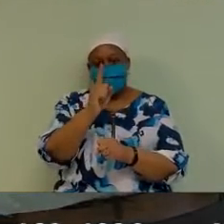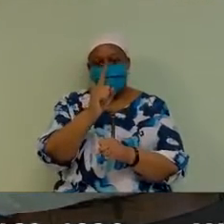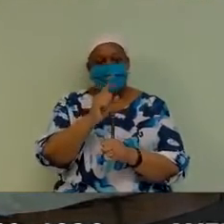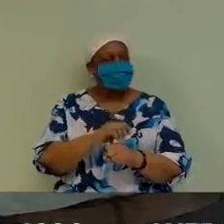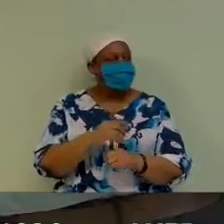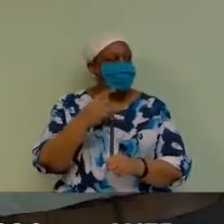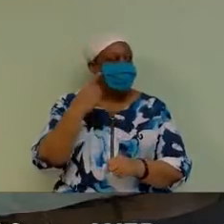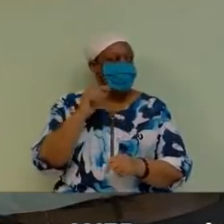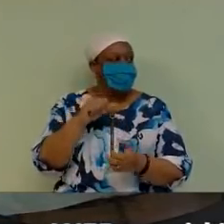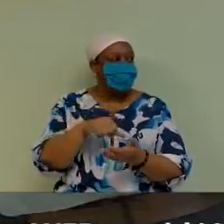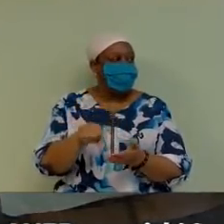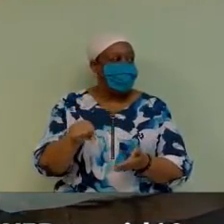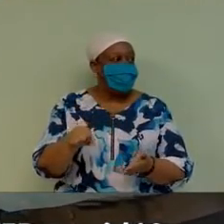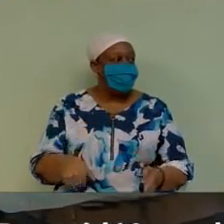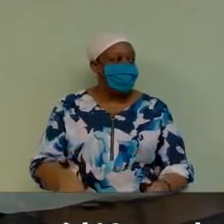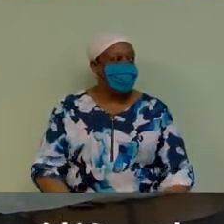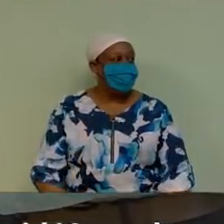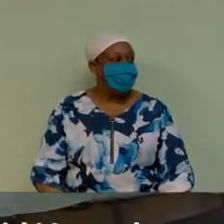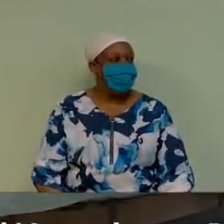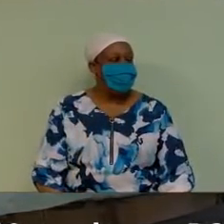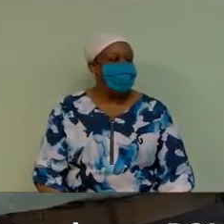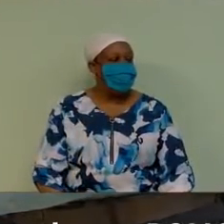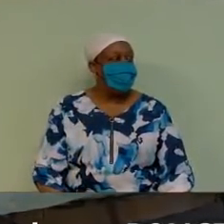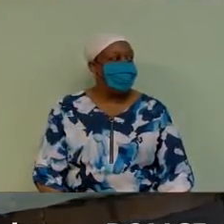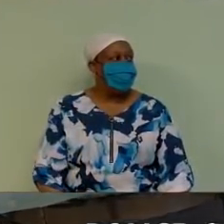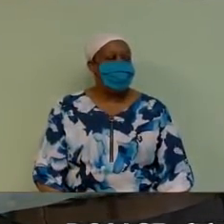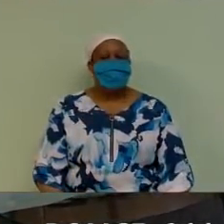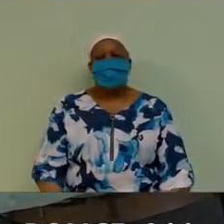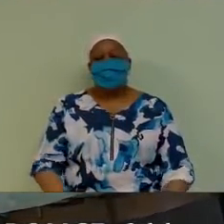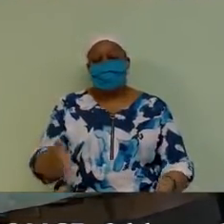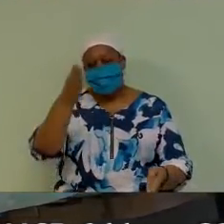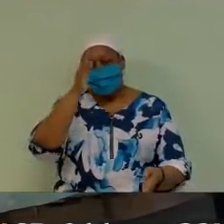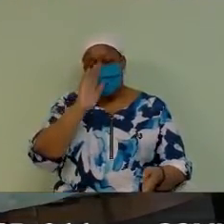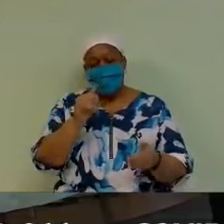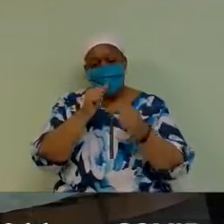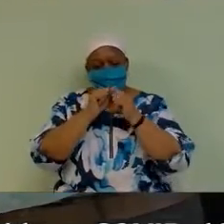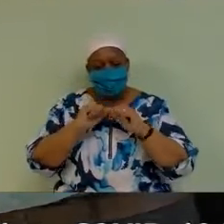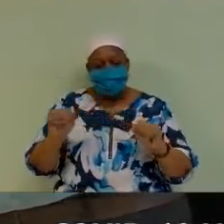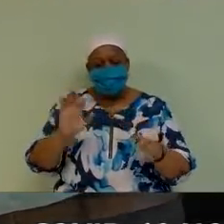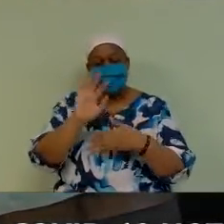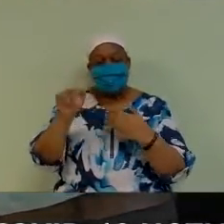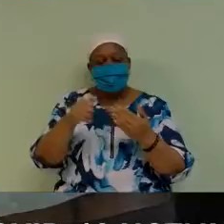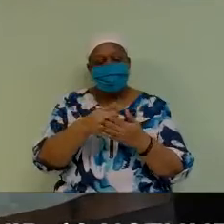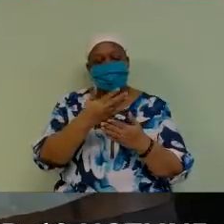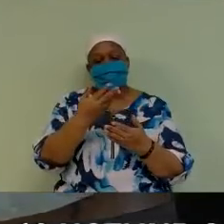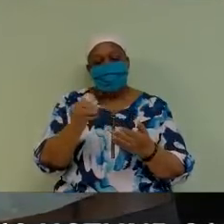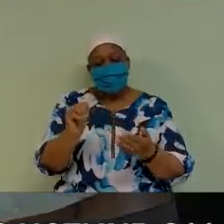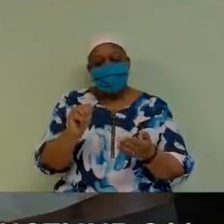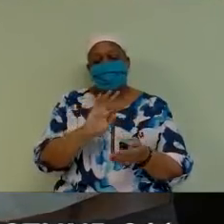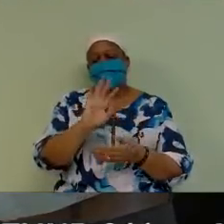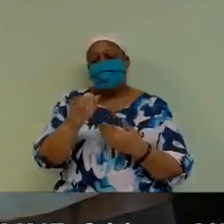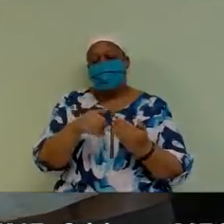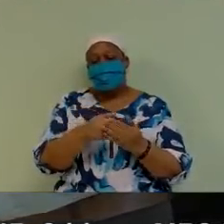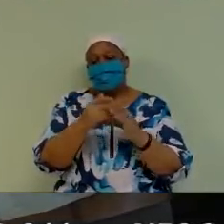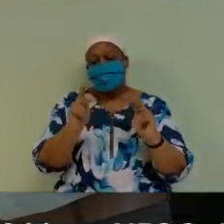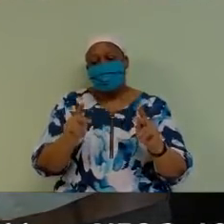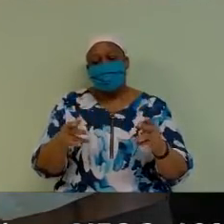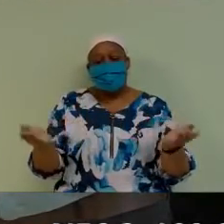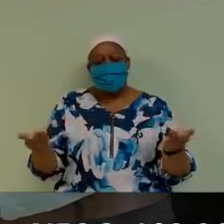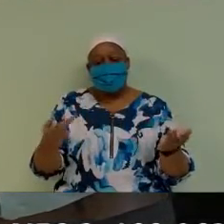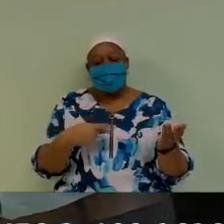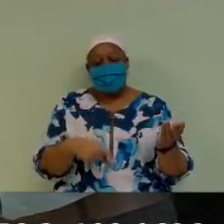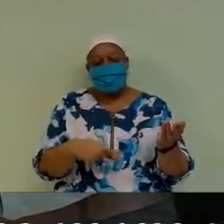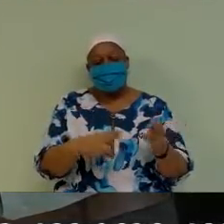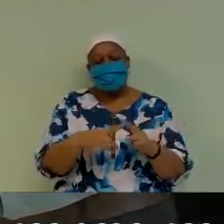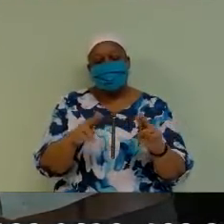much. May Yahweh richly bless you, and I trust that you'll continue to bless every citizen and every resident of